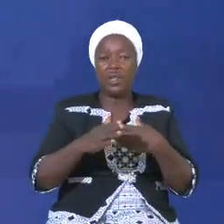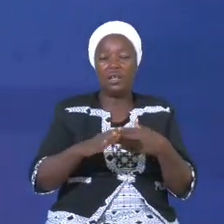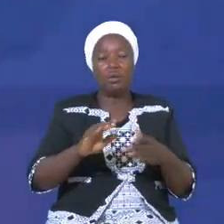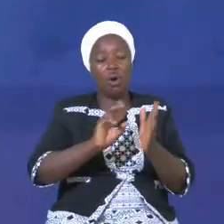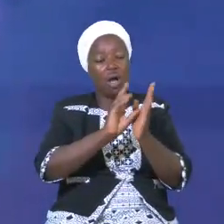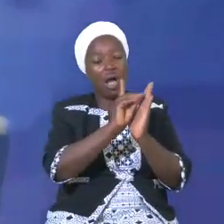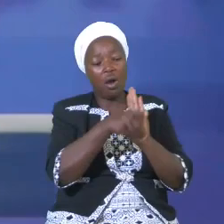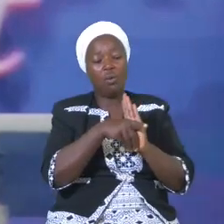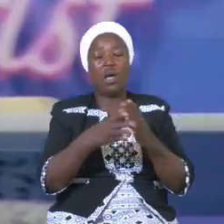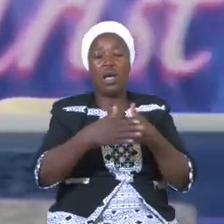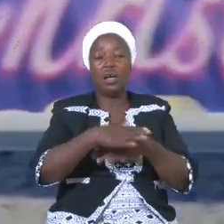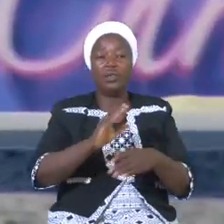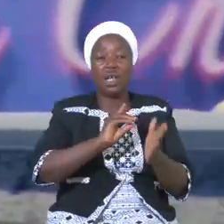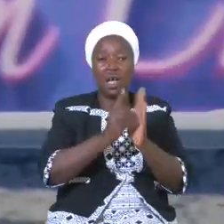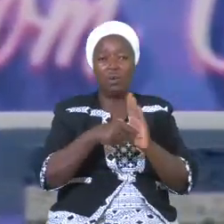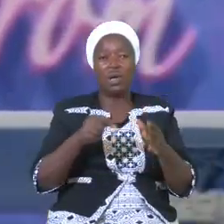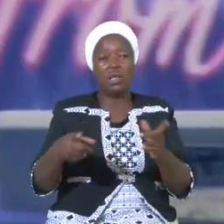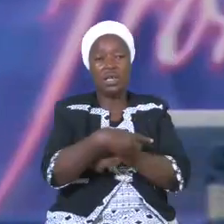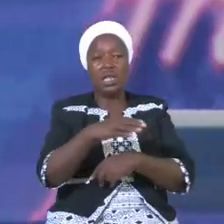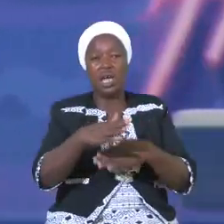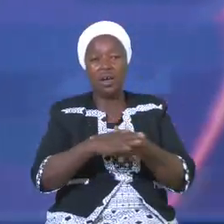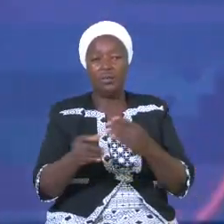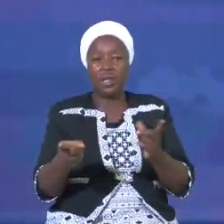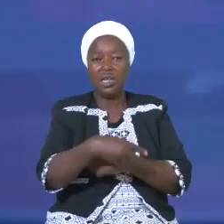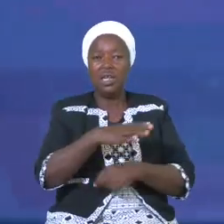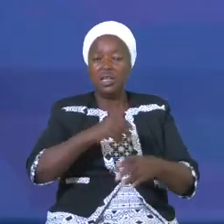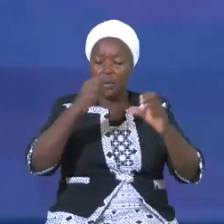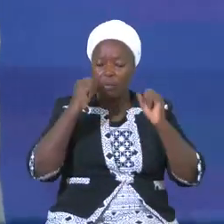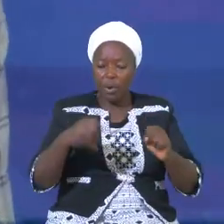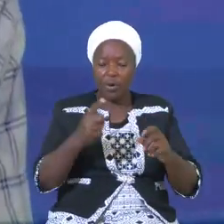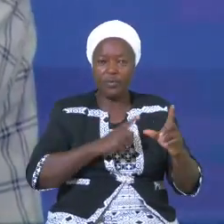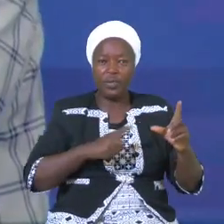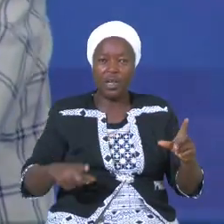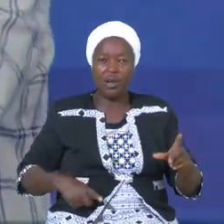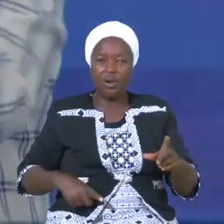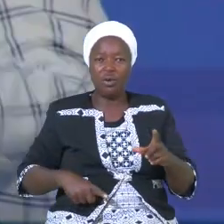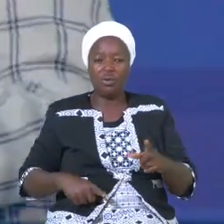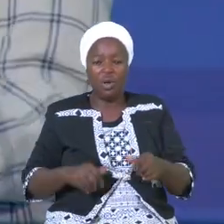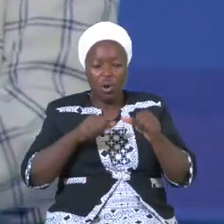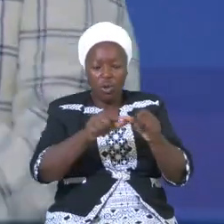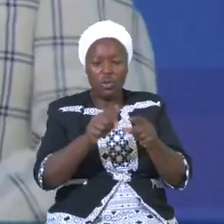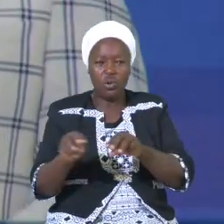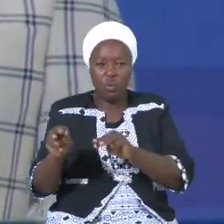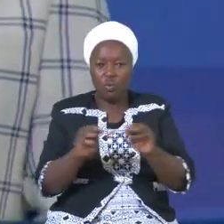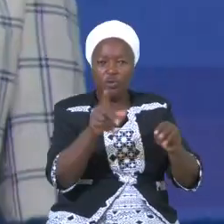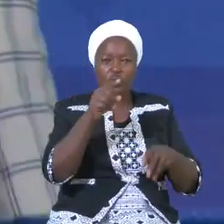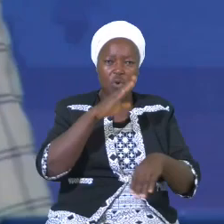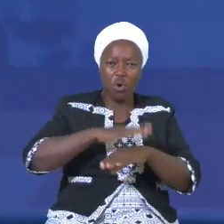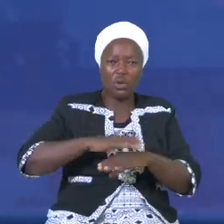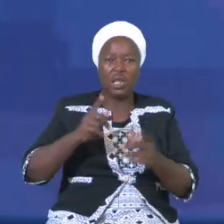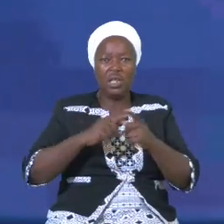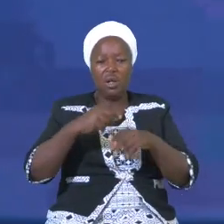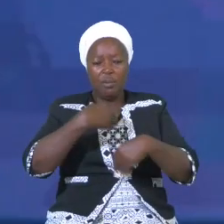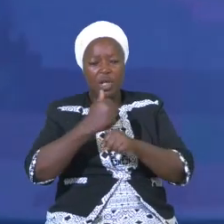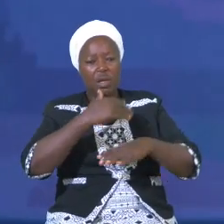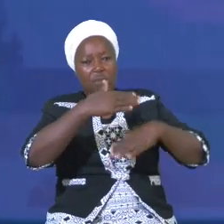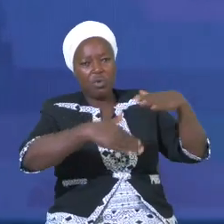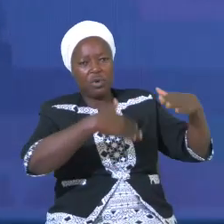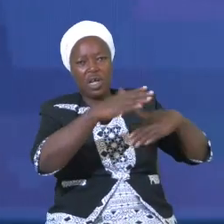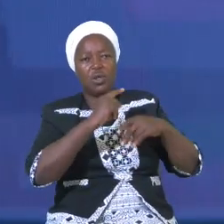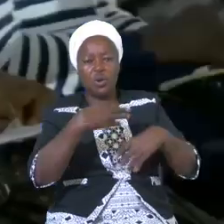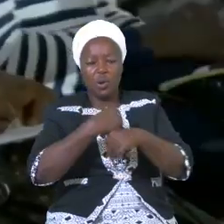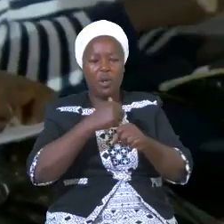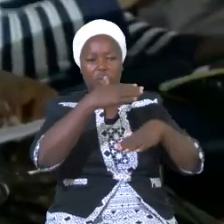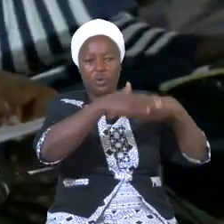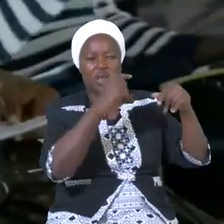after day the power of the lord keeps on moving you up and you are making progress you may progress in